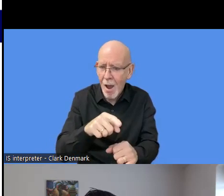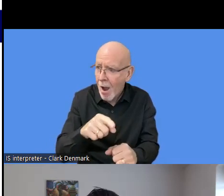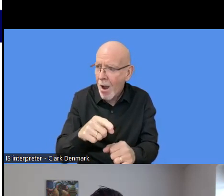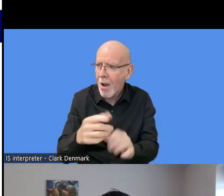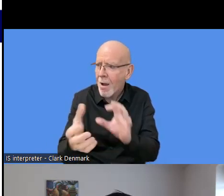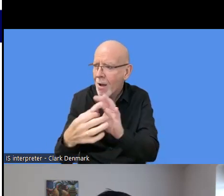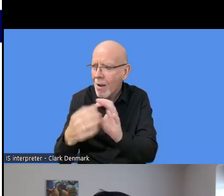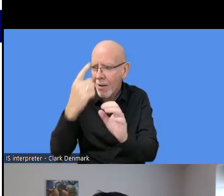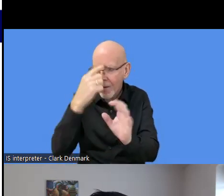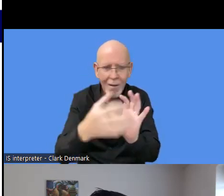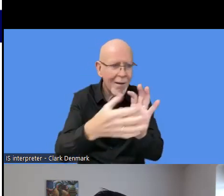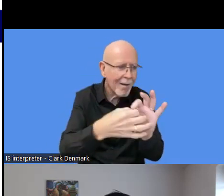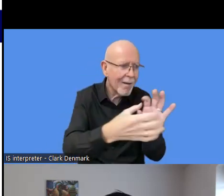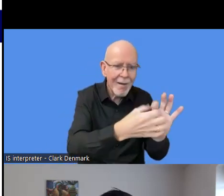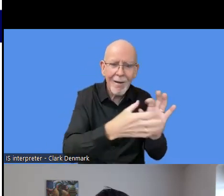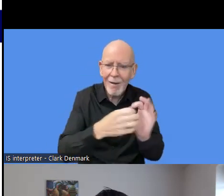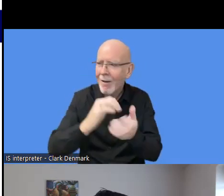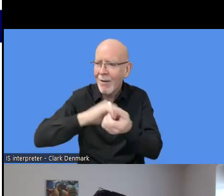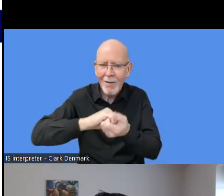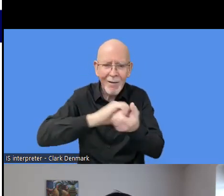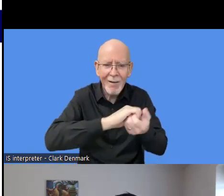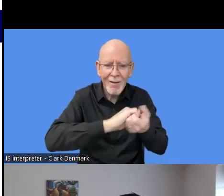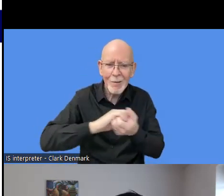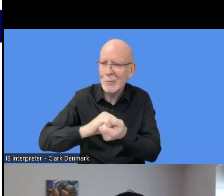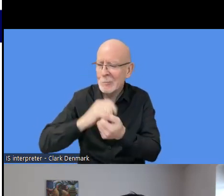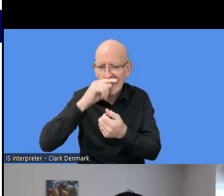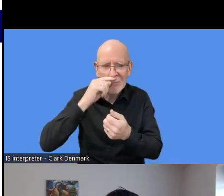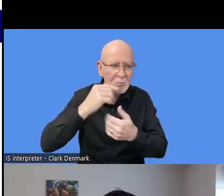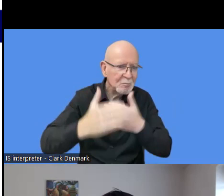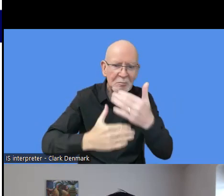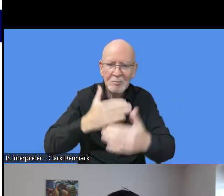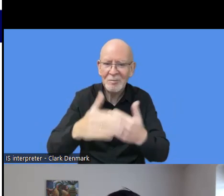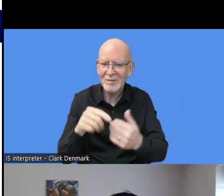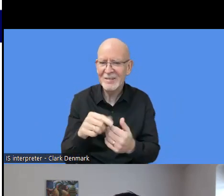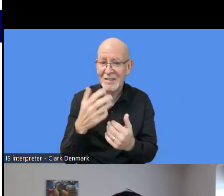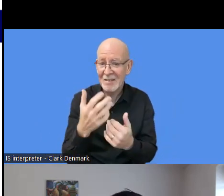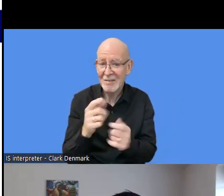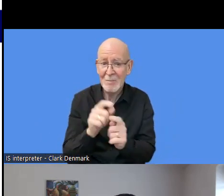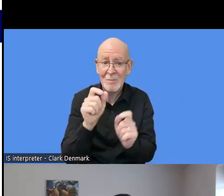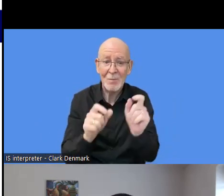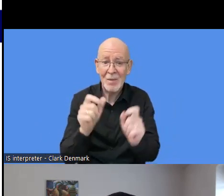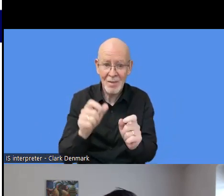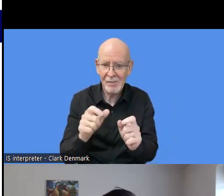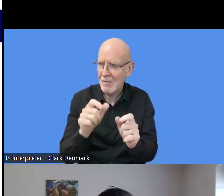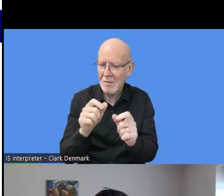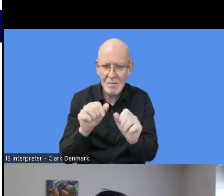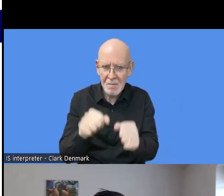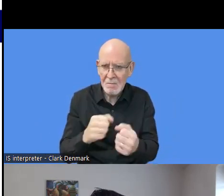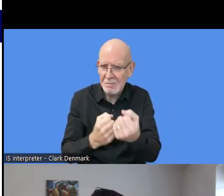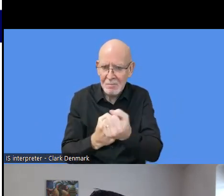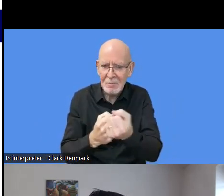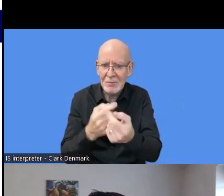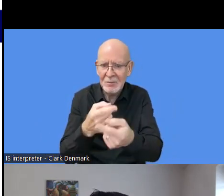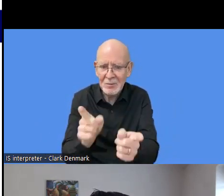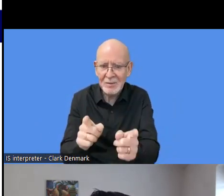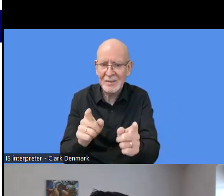well in your projects. When I talk about building alliances, particularly we have alliances with the ILO,